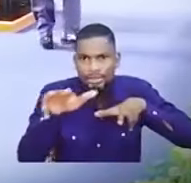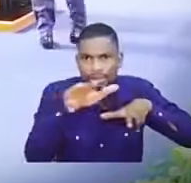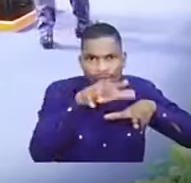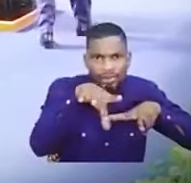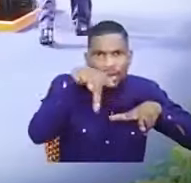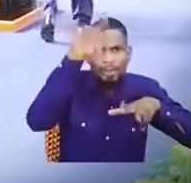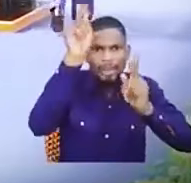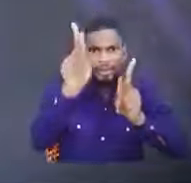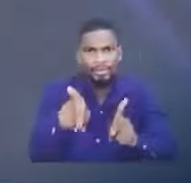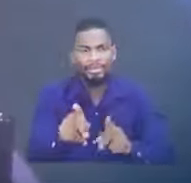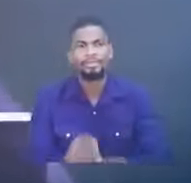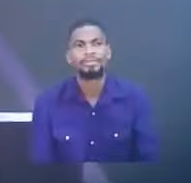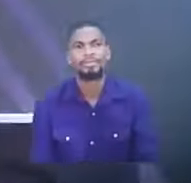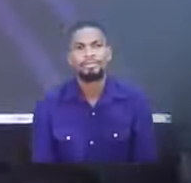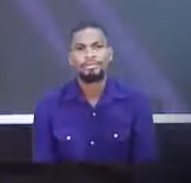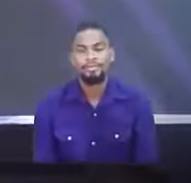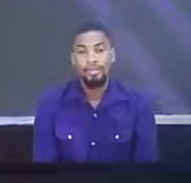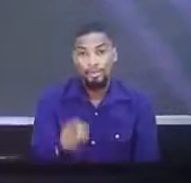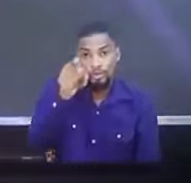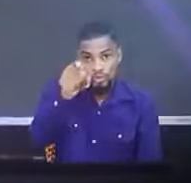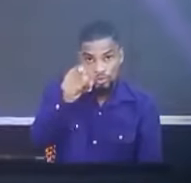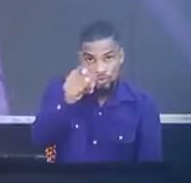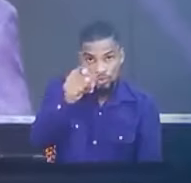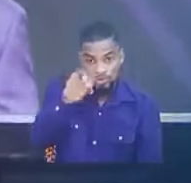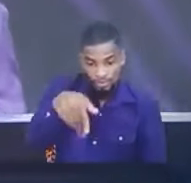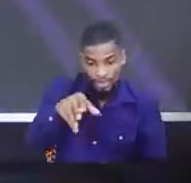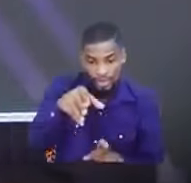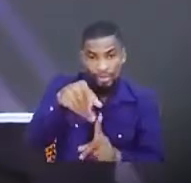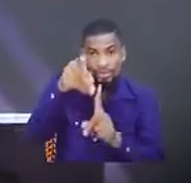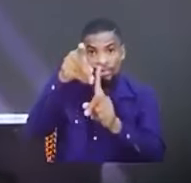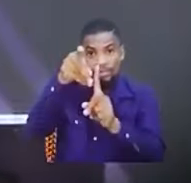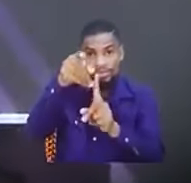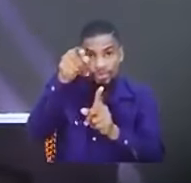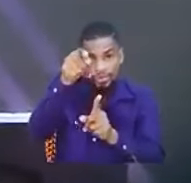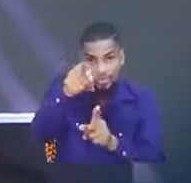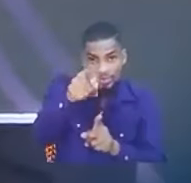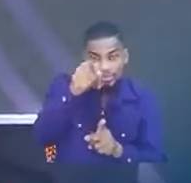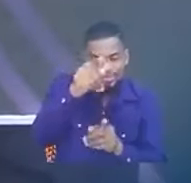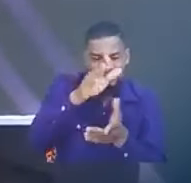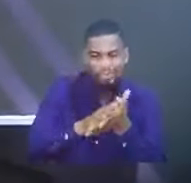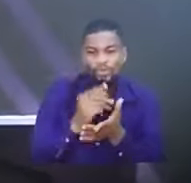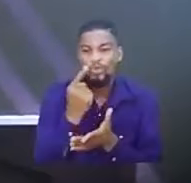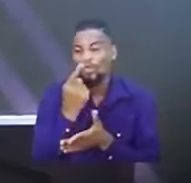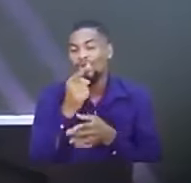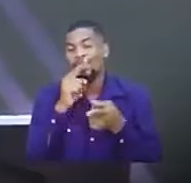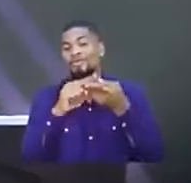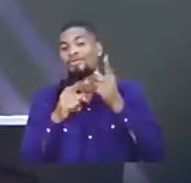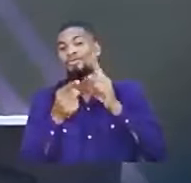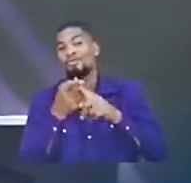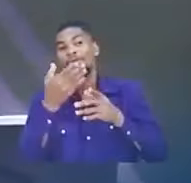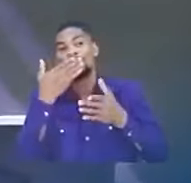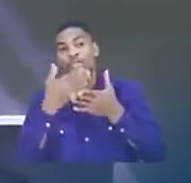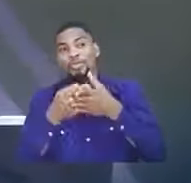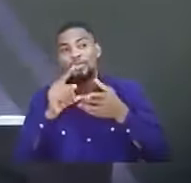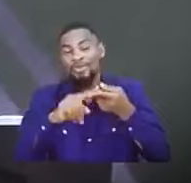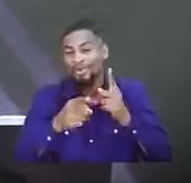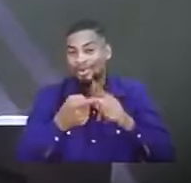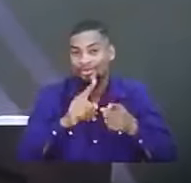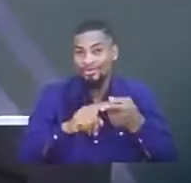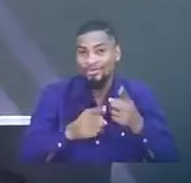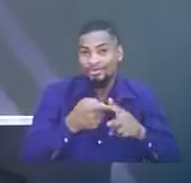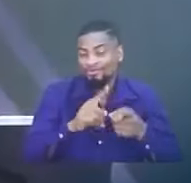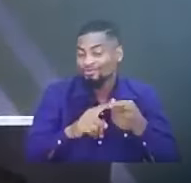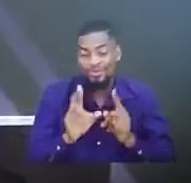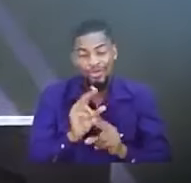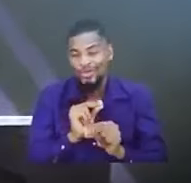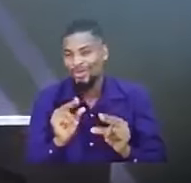person. And let it be you. So that you will not just be a friend of somebody, a good friend like Jonadab, saving the